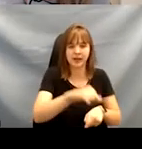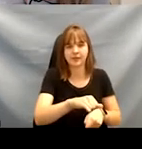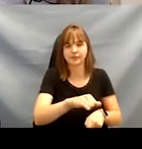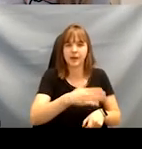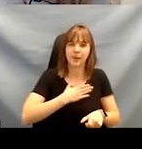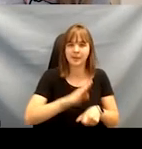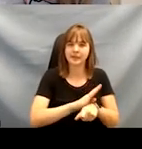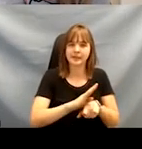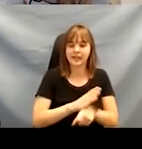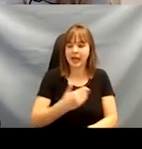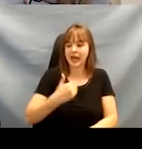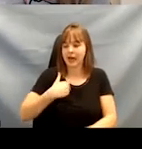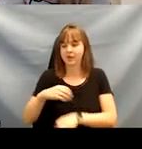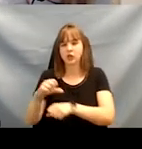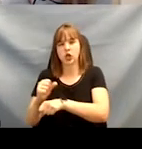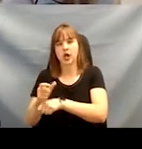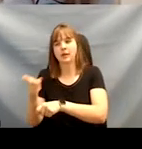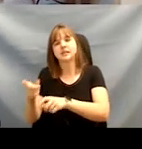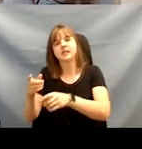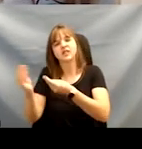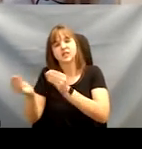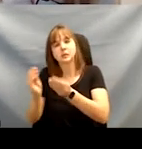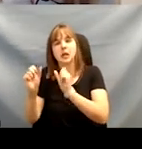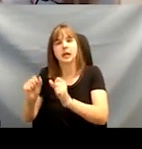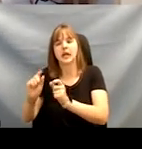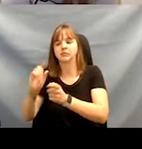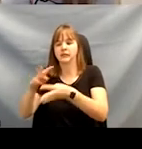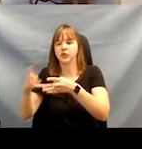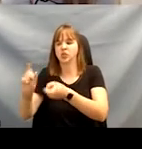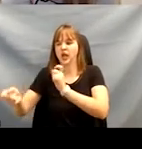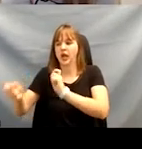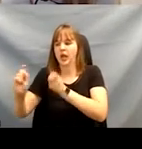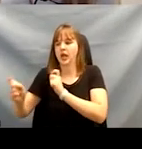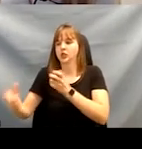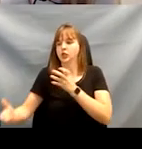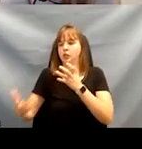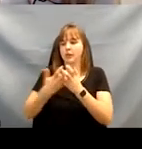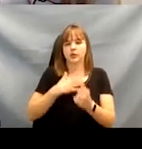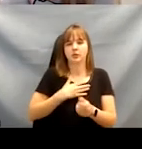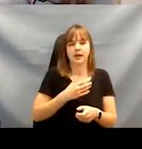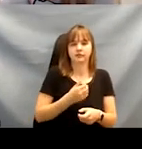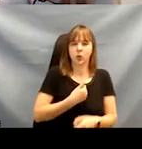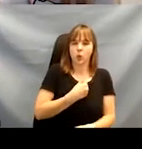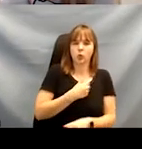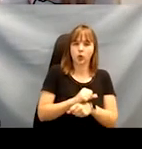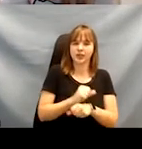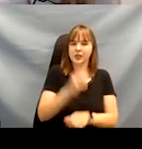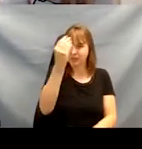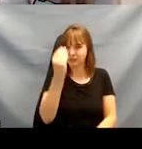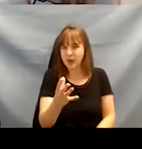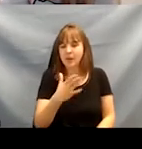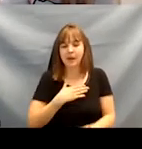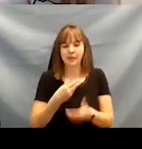me to do stuff on the outside. And I thought that was a really important thing to note, is that the money didn't just come from